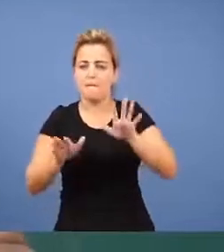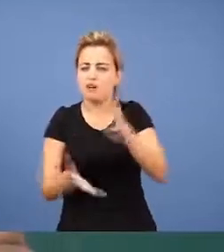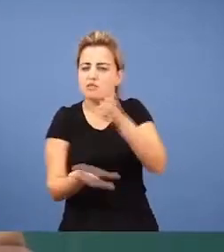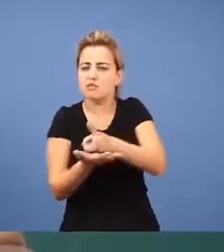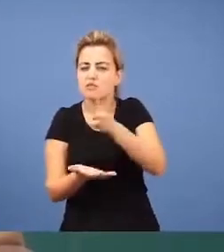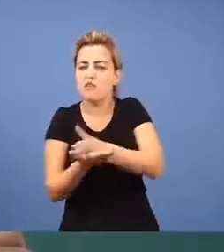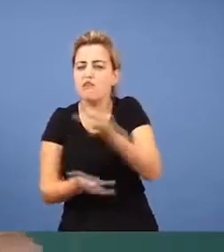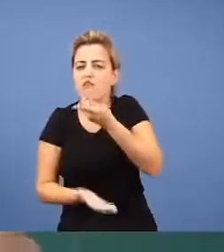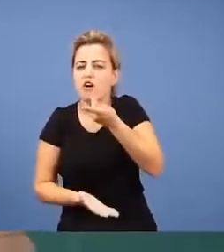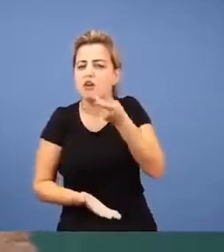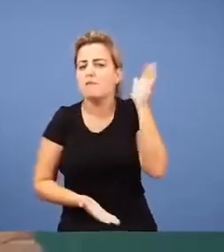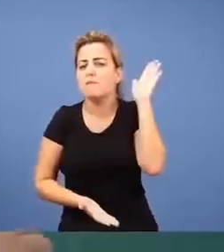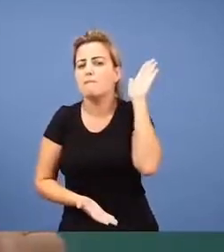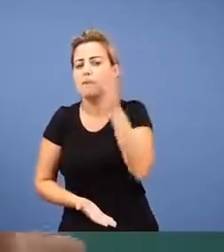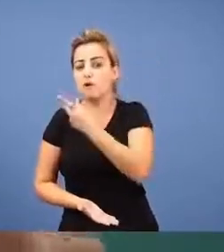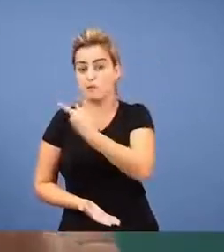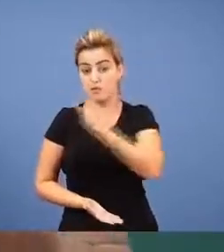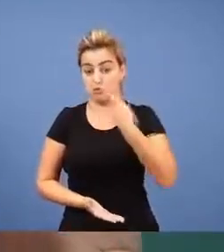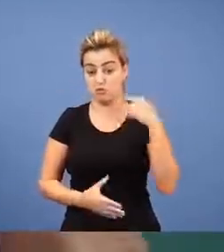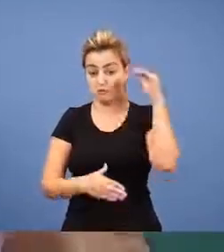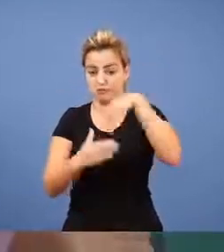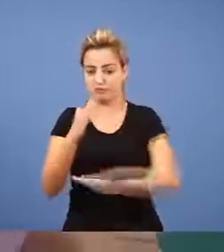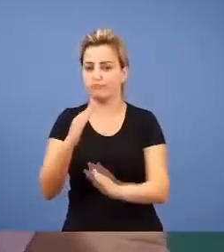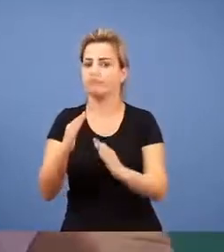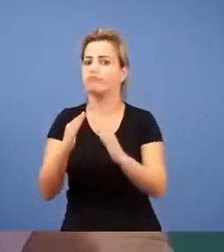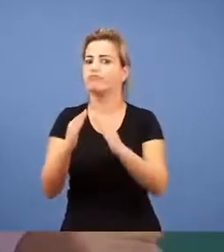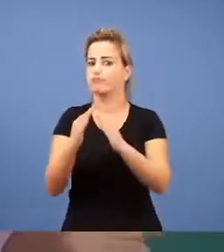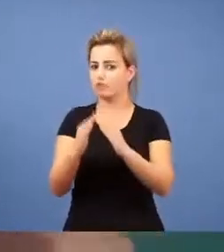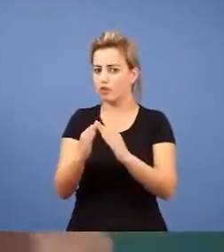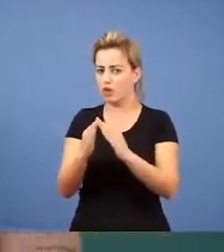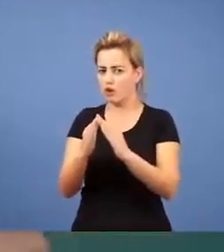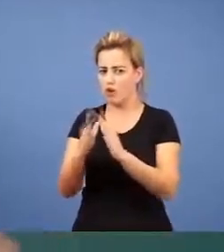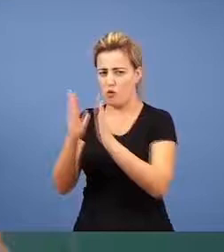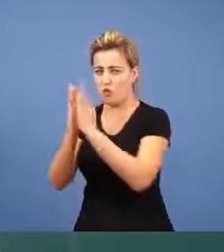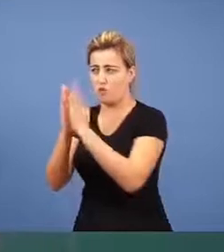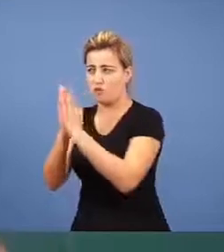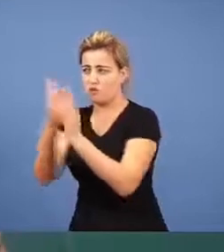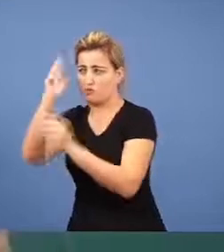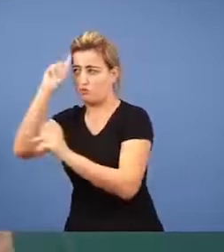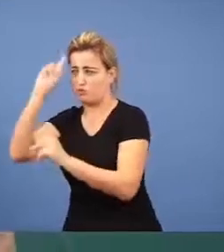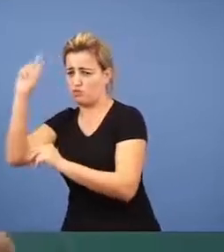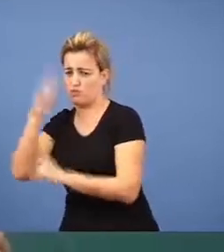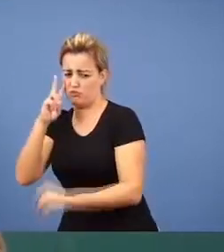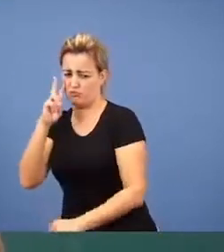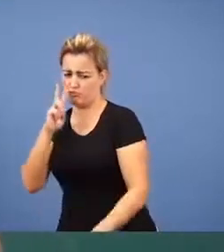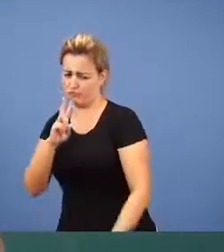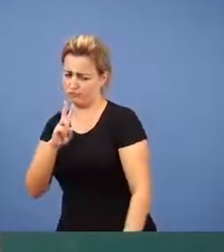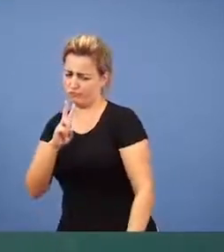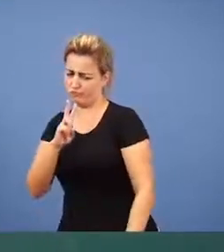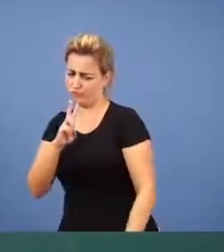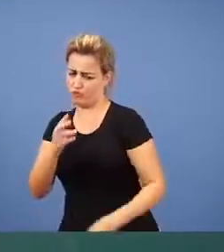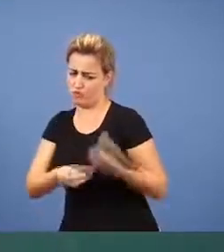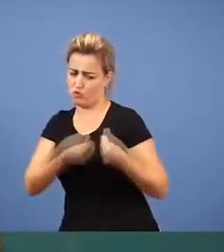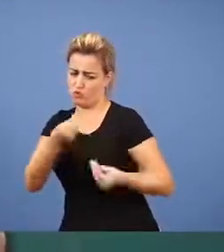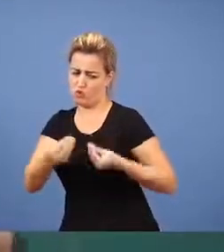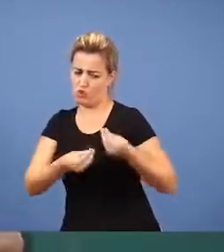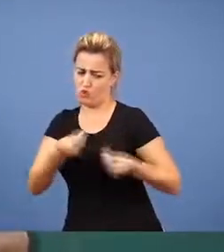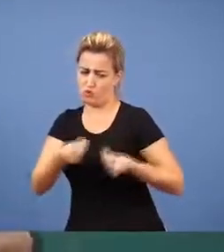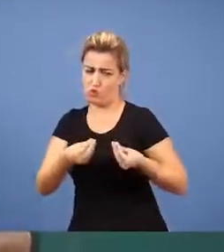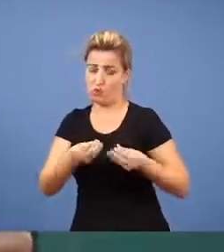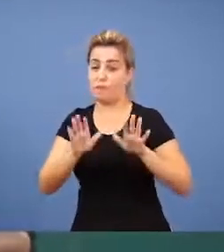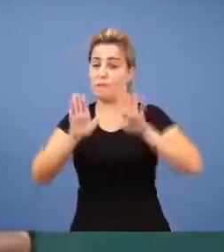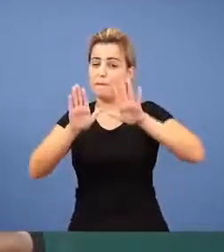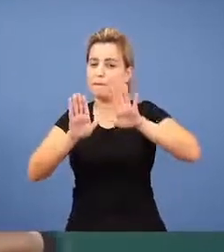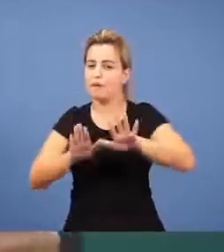everything. But they always criticize the pastors inside of their house. That's why the prayers were never